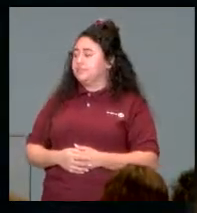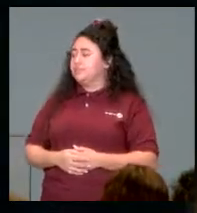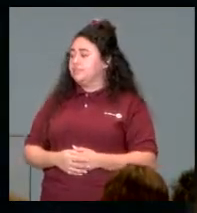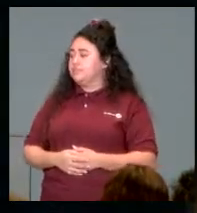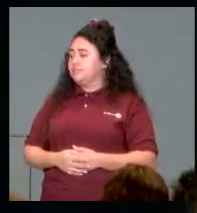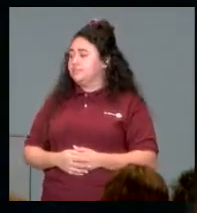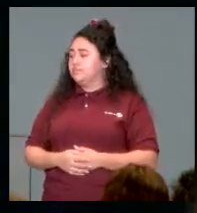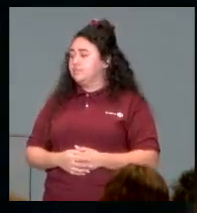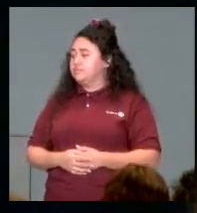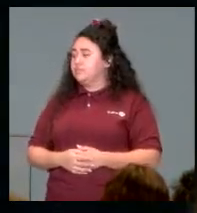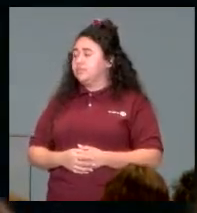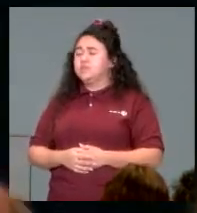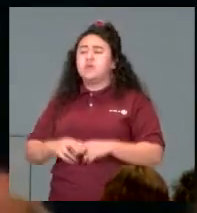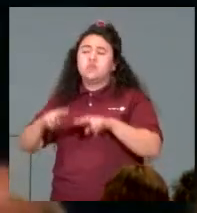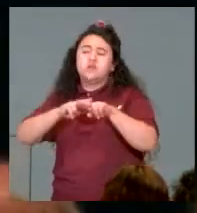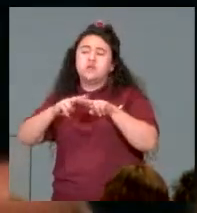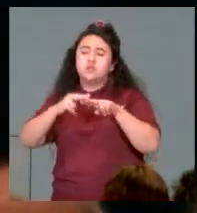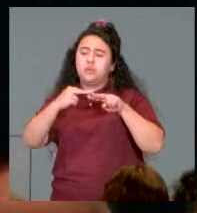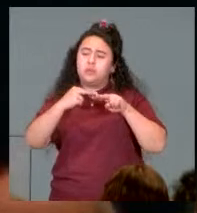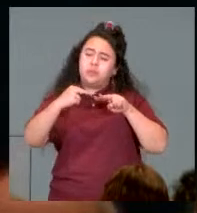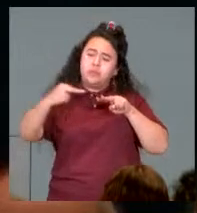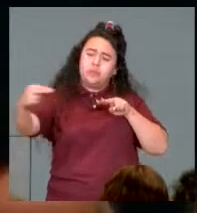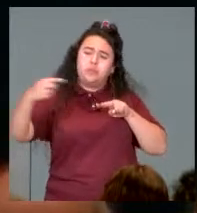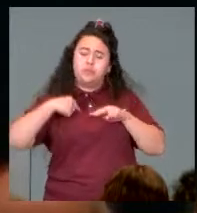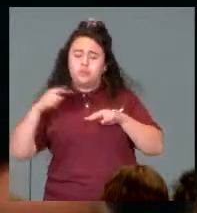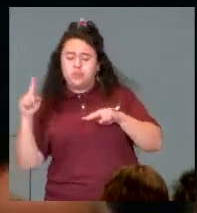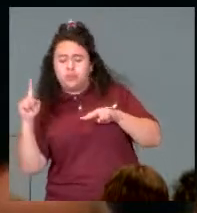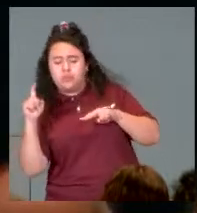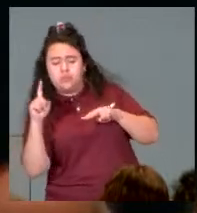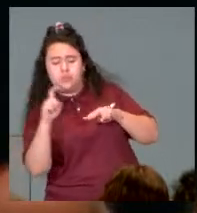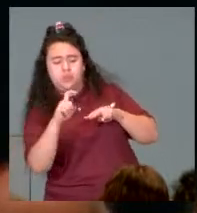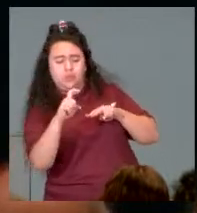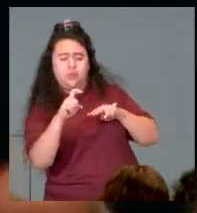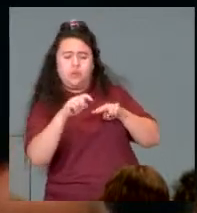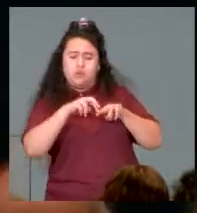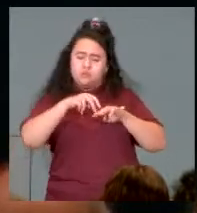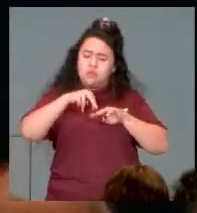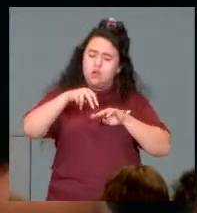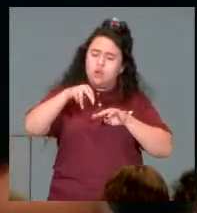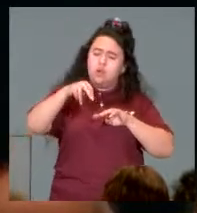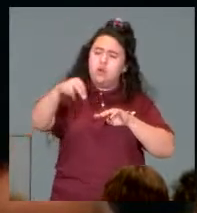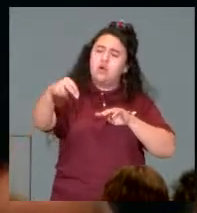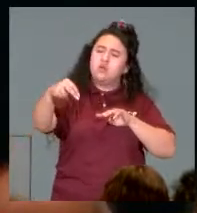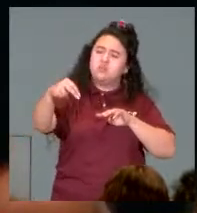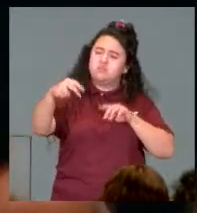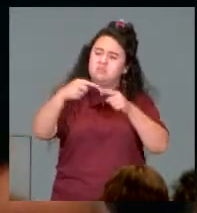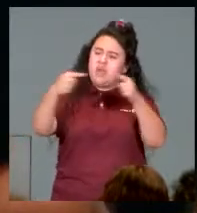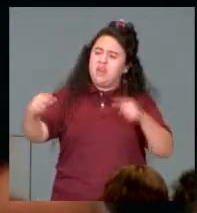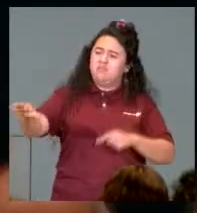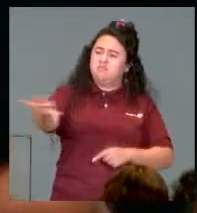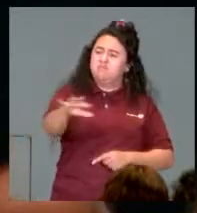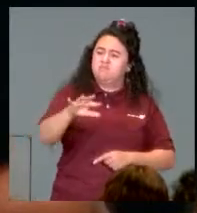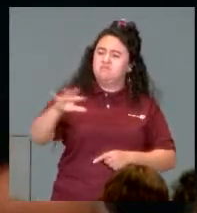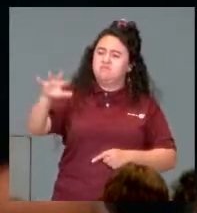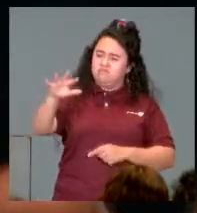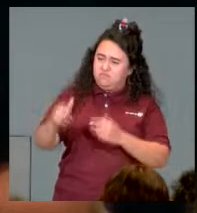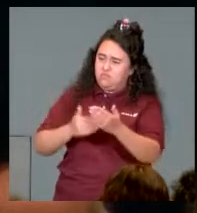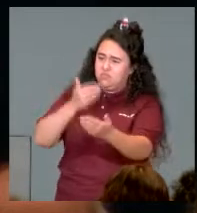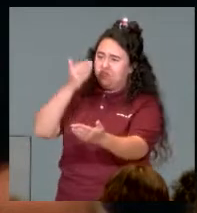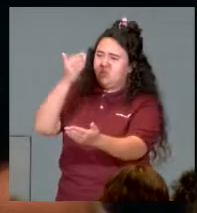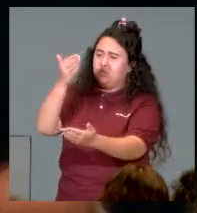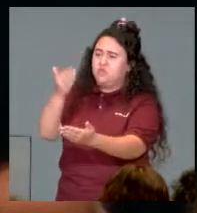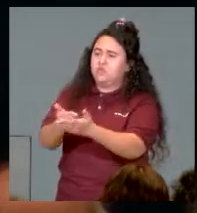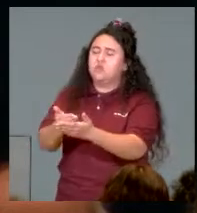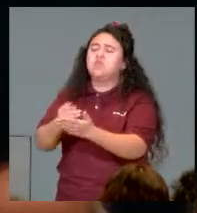I go to the railroad tracks and follow them to the station of my enemies. A cobalt tooth